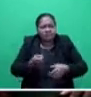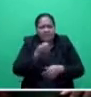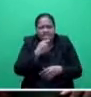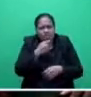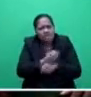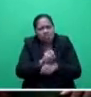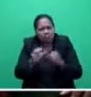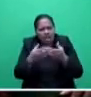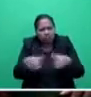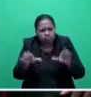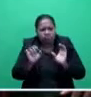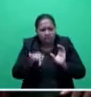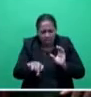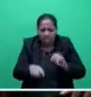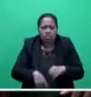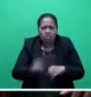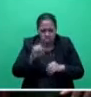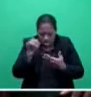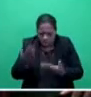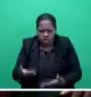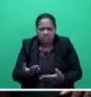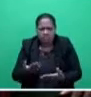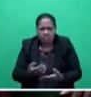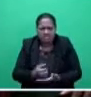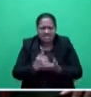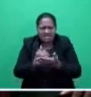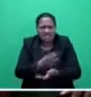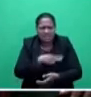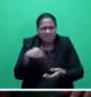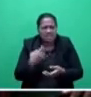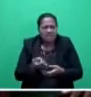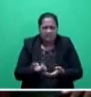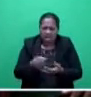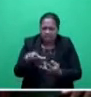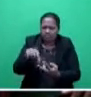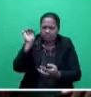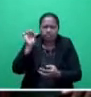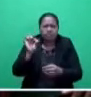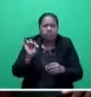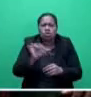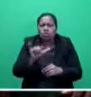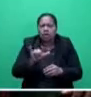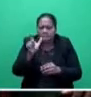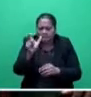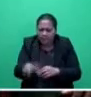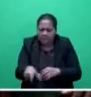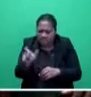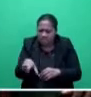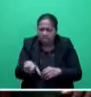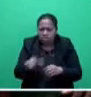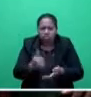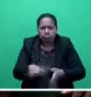and even one Honourable Assistant Minister being selective about which person received assistance based on political support in the